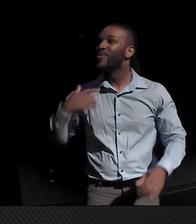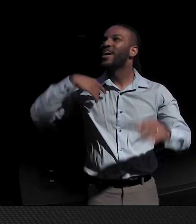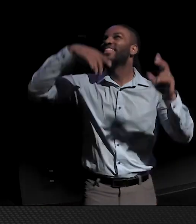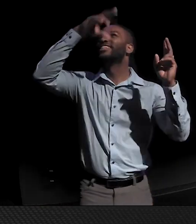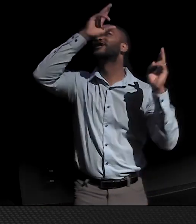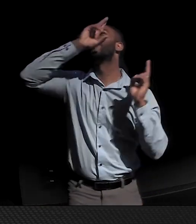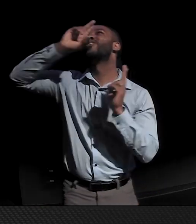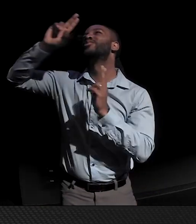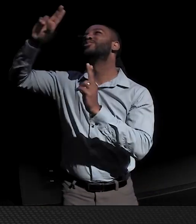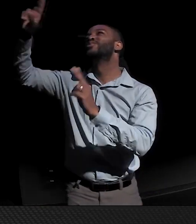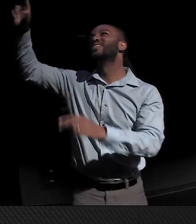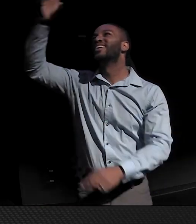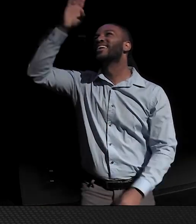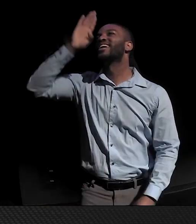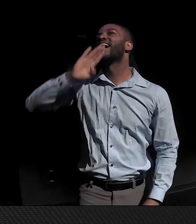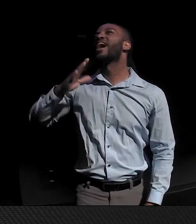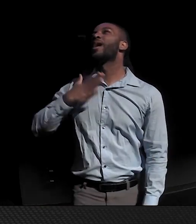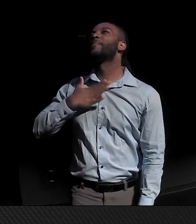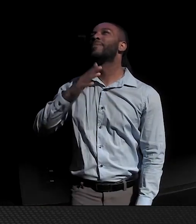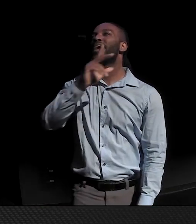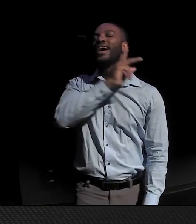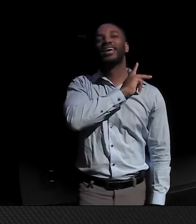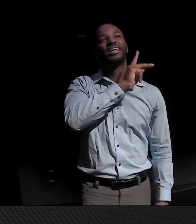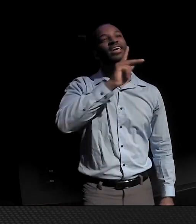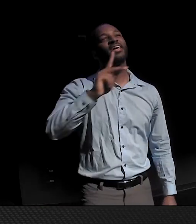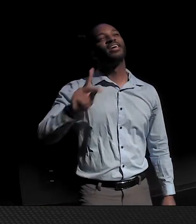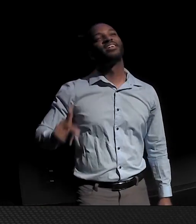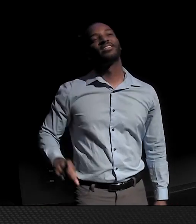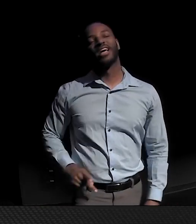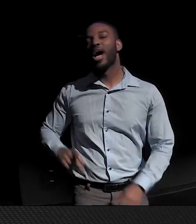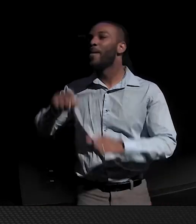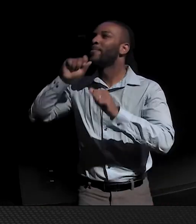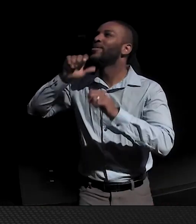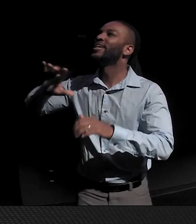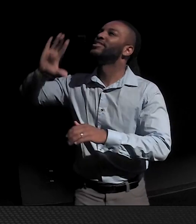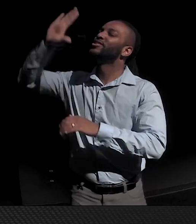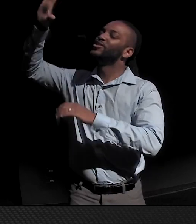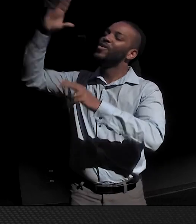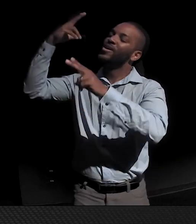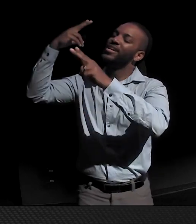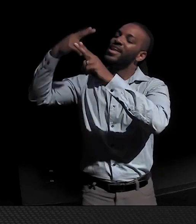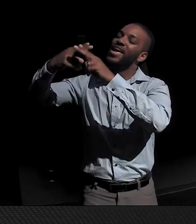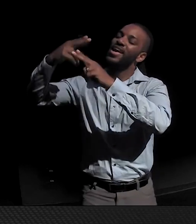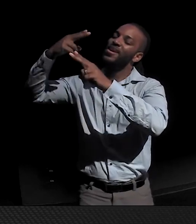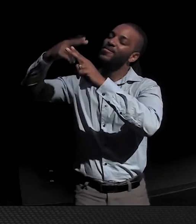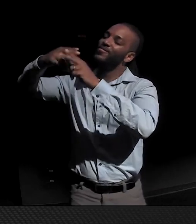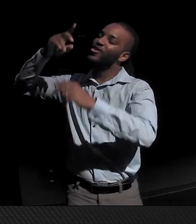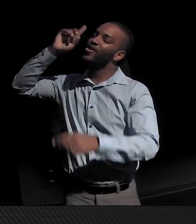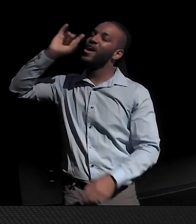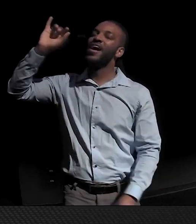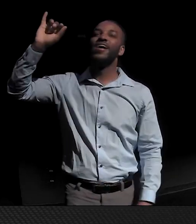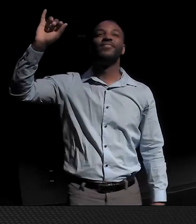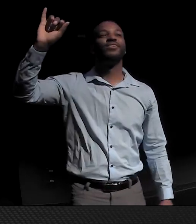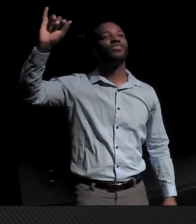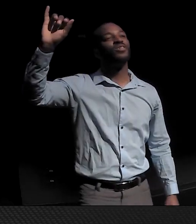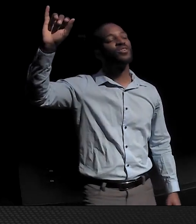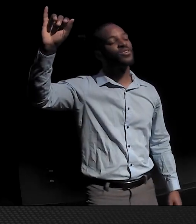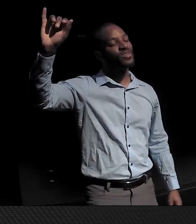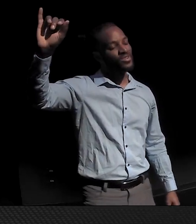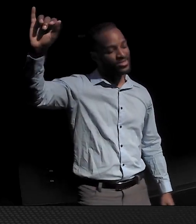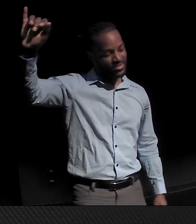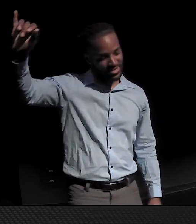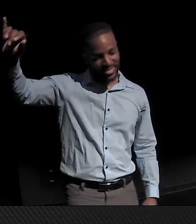And I will exalt you, God my King. I'll praise your name